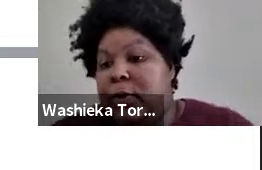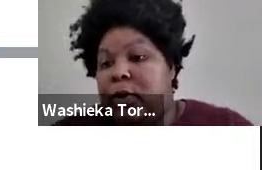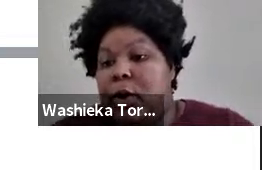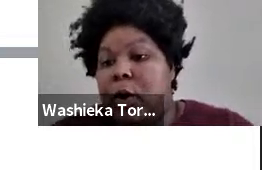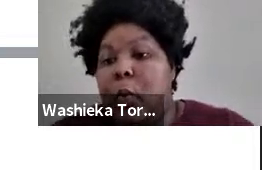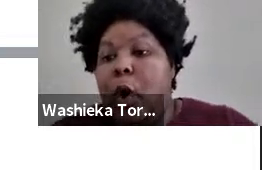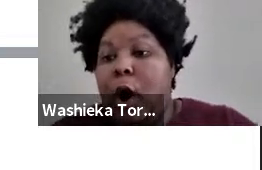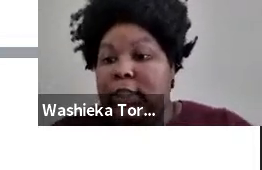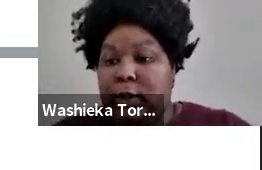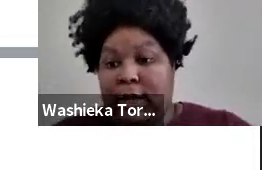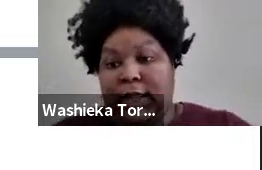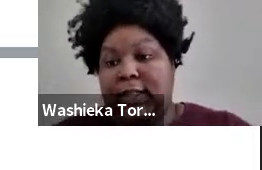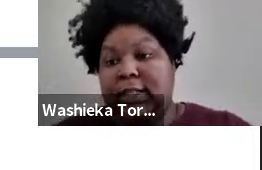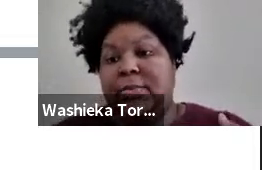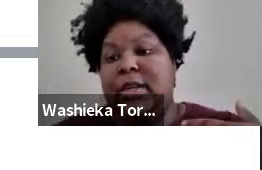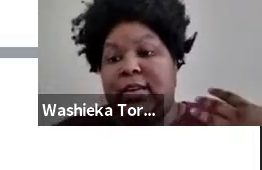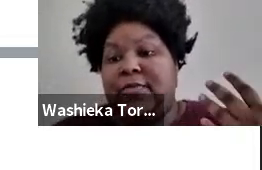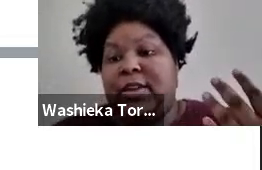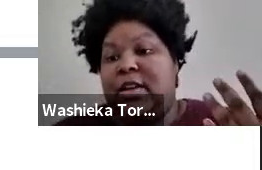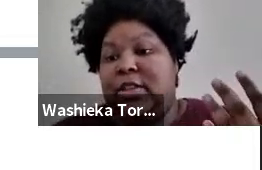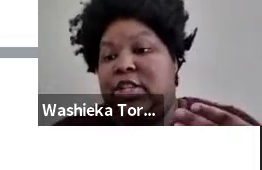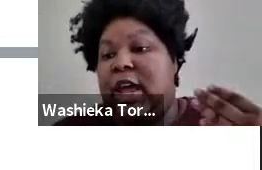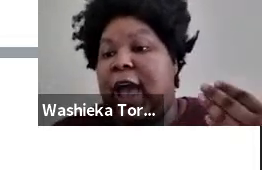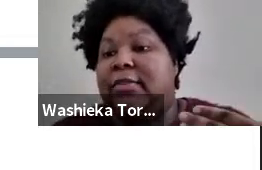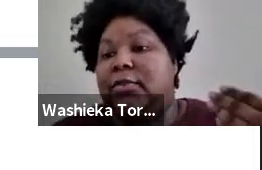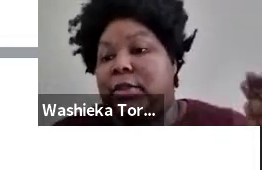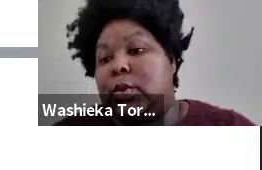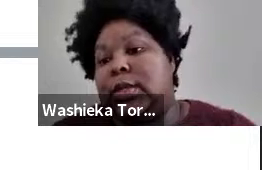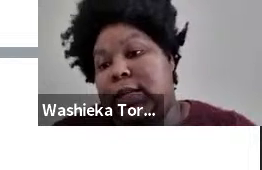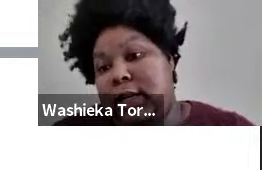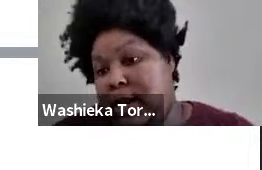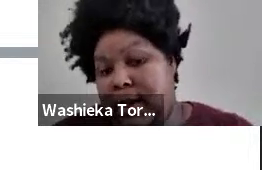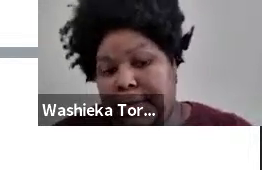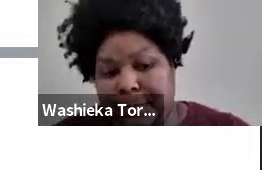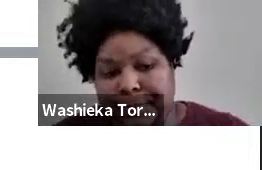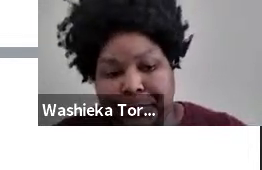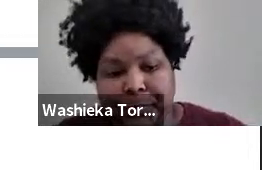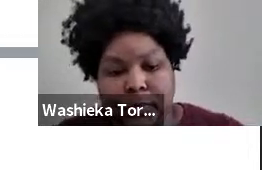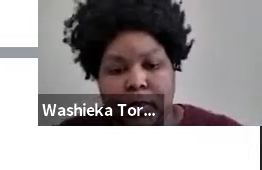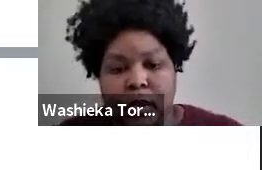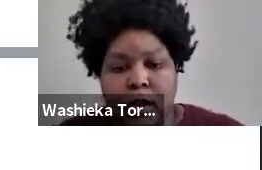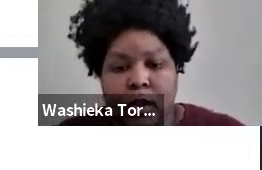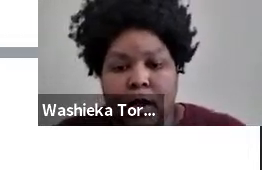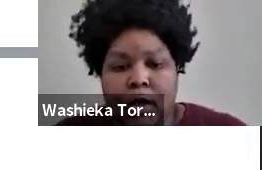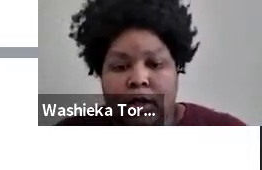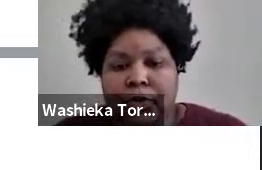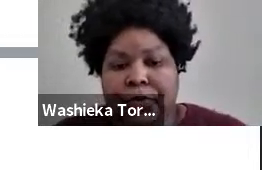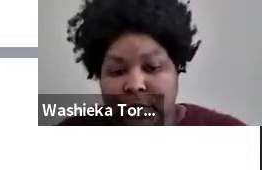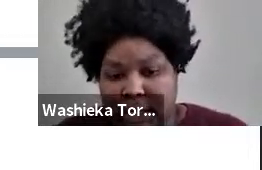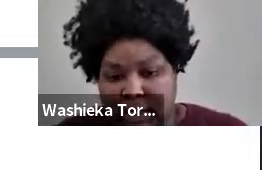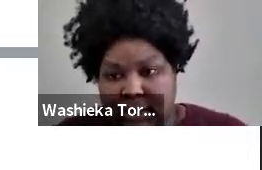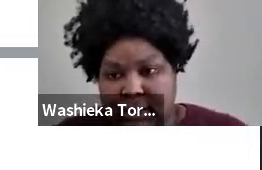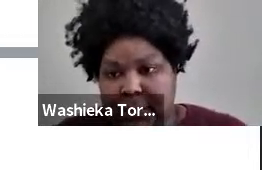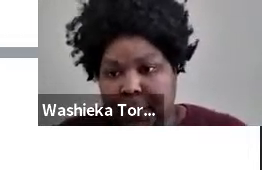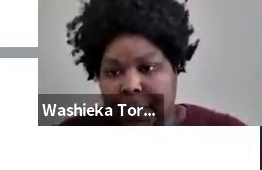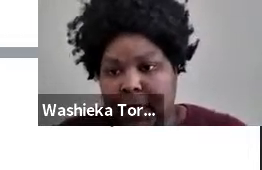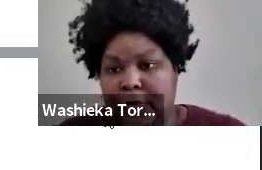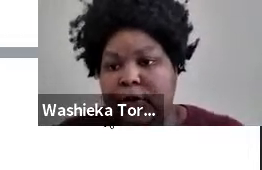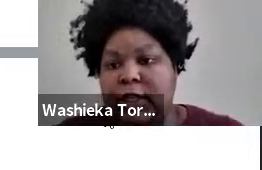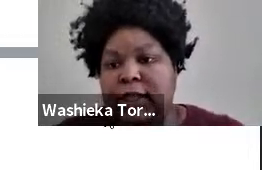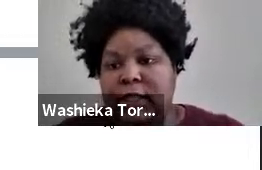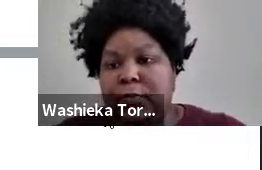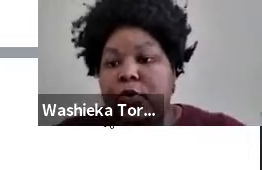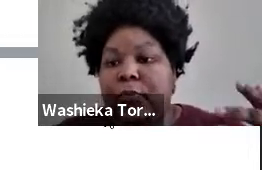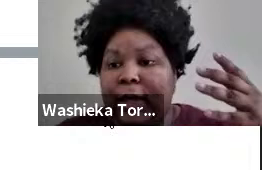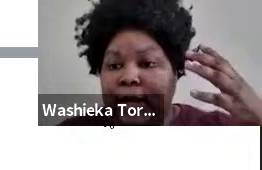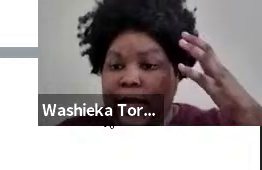what people want to eat. That's not something they feel that they should have to resort to eating. So food justice, the